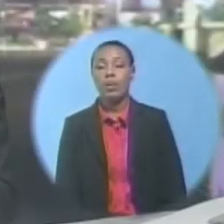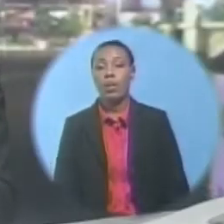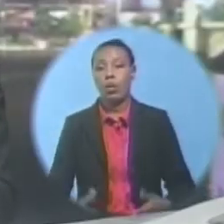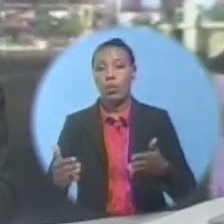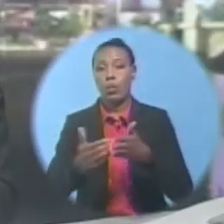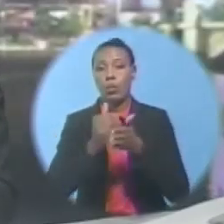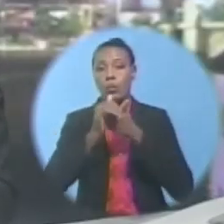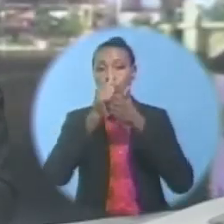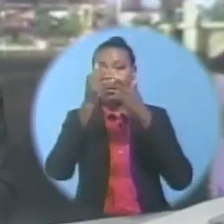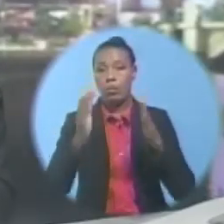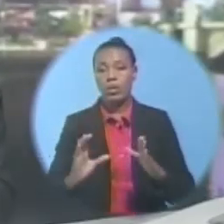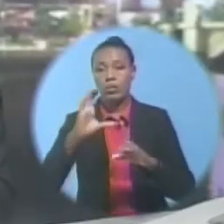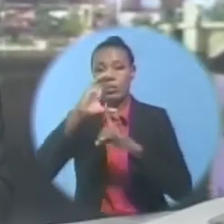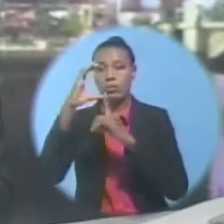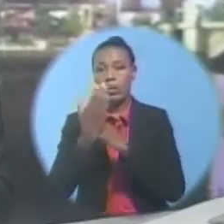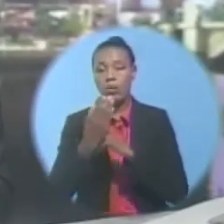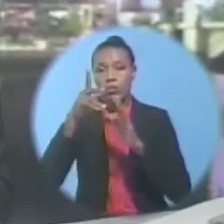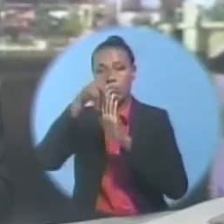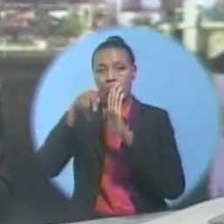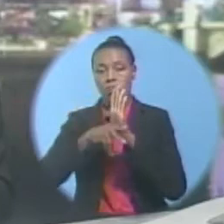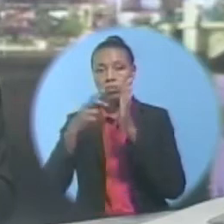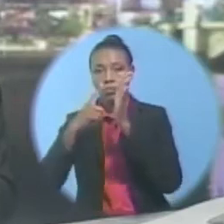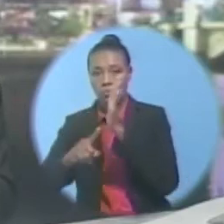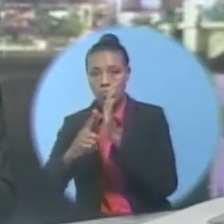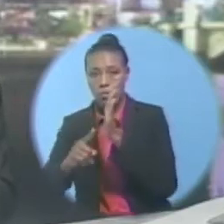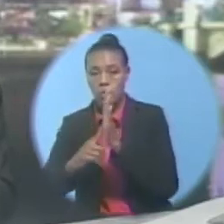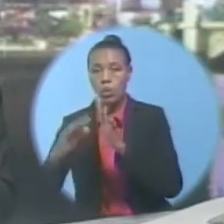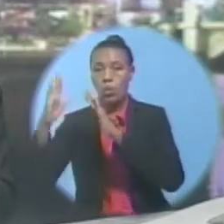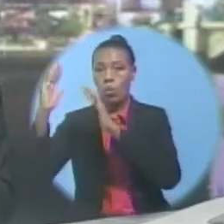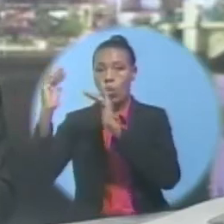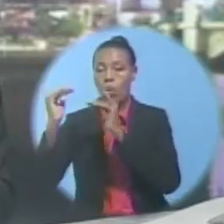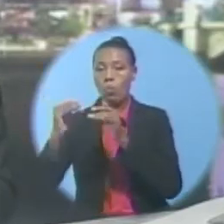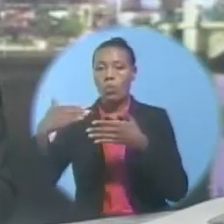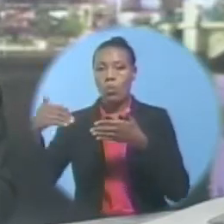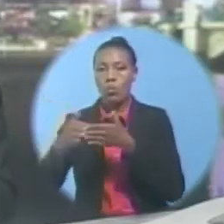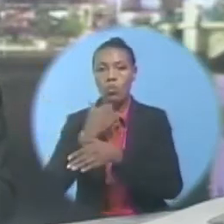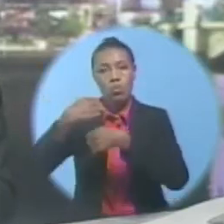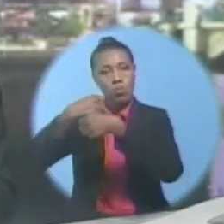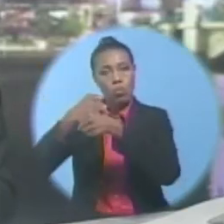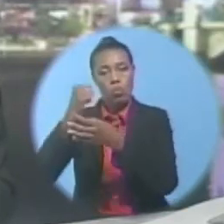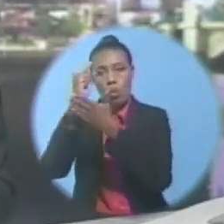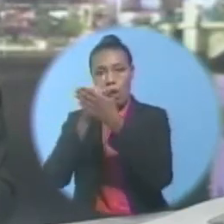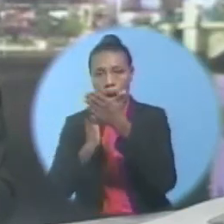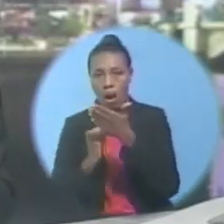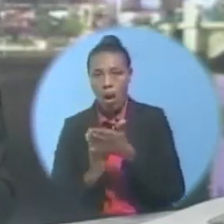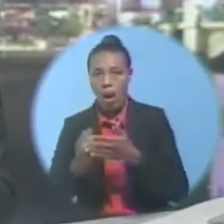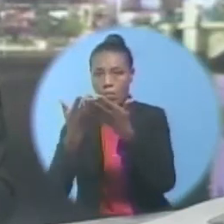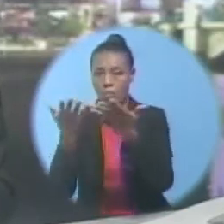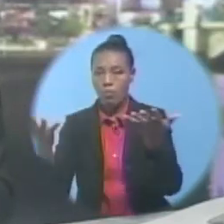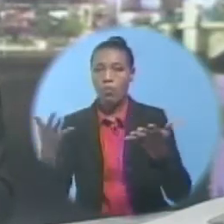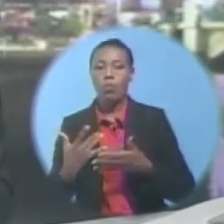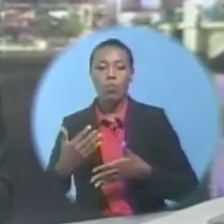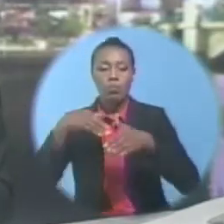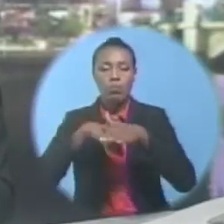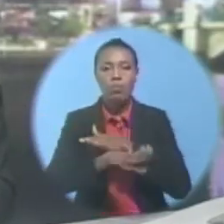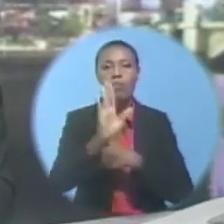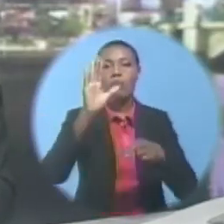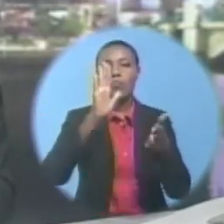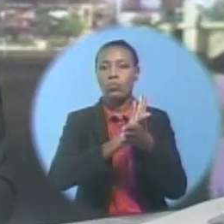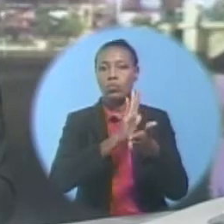The new Director of Cultural Policy and Research is hoping that a new art piece will find its way into